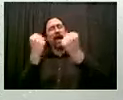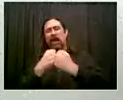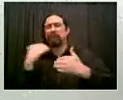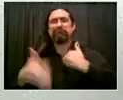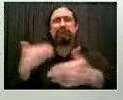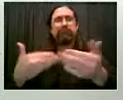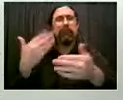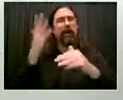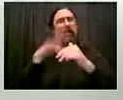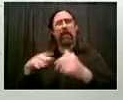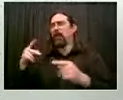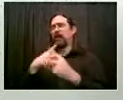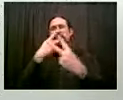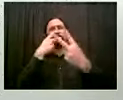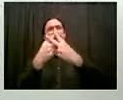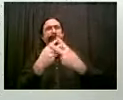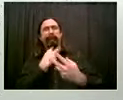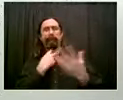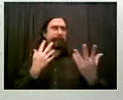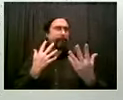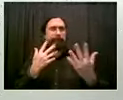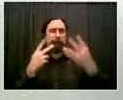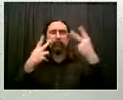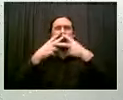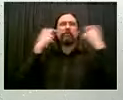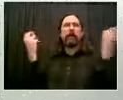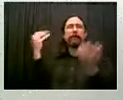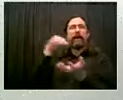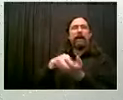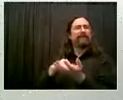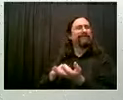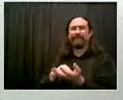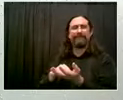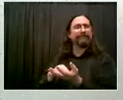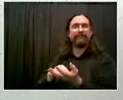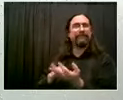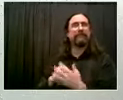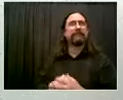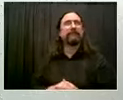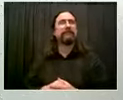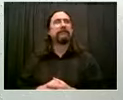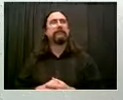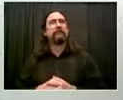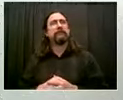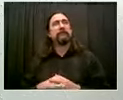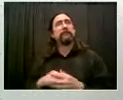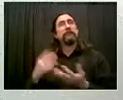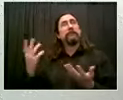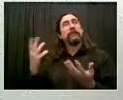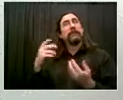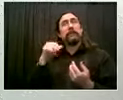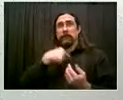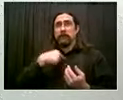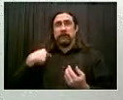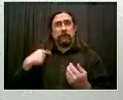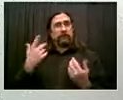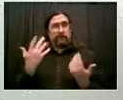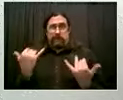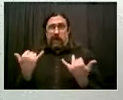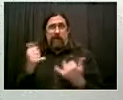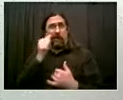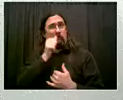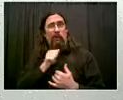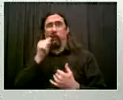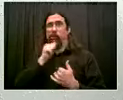and that has greatly impacted our city as well as the state. Parolees are, as building a